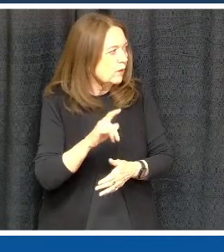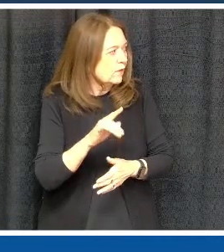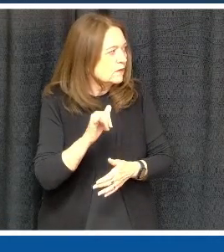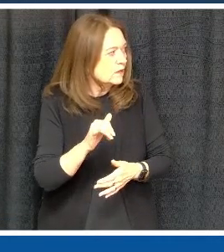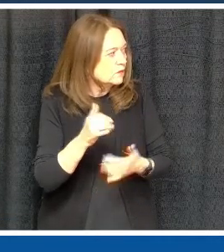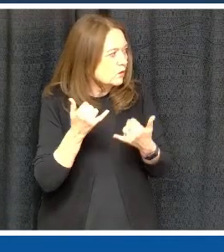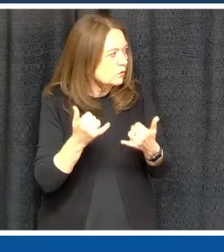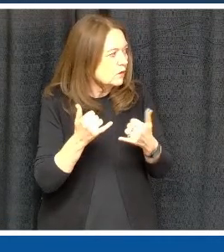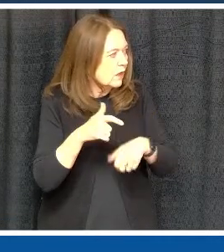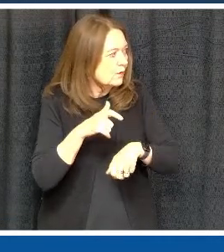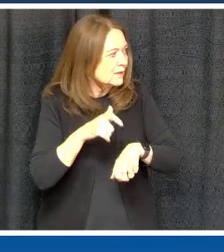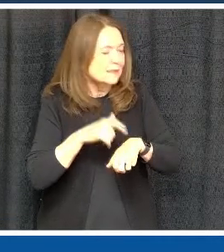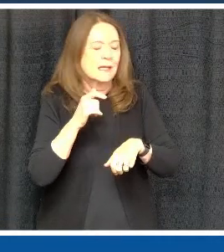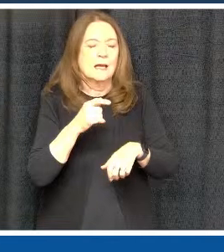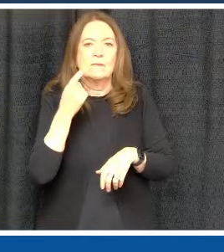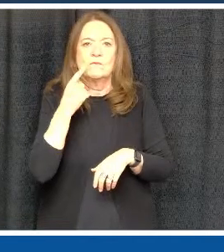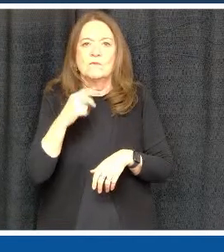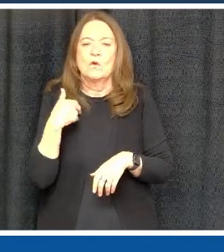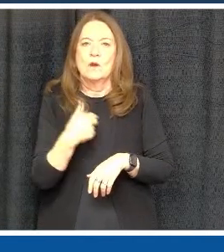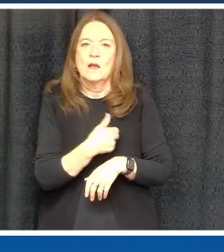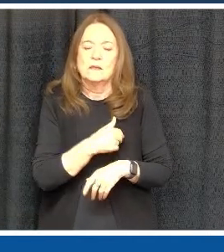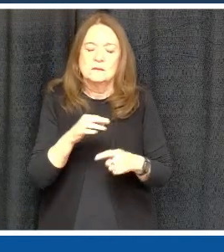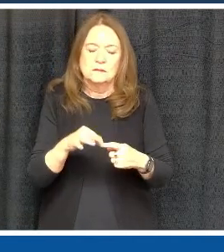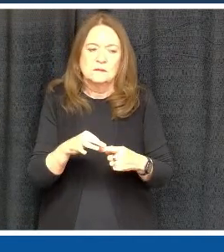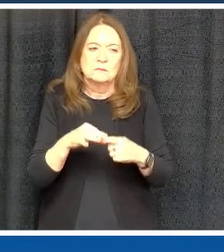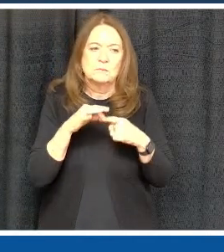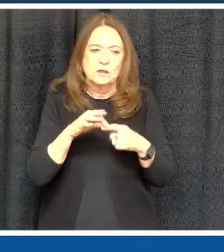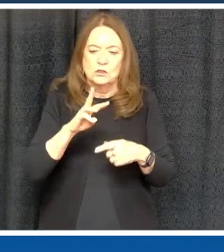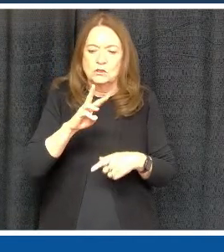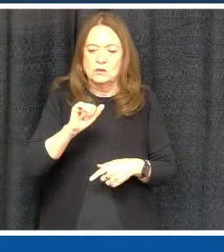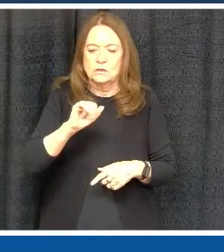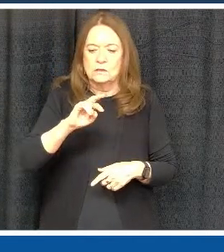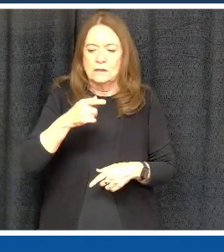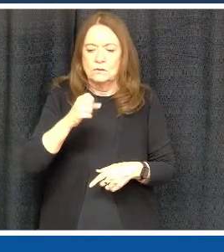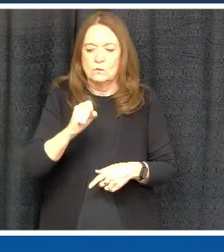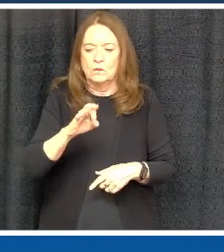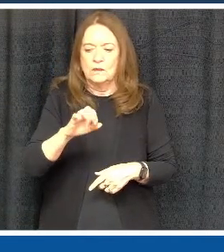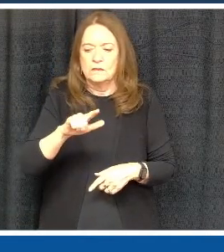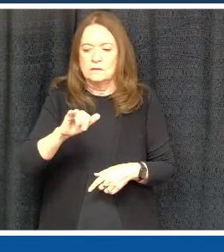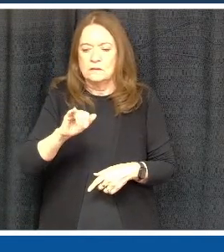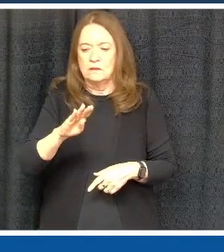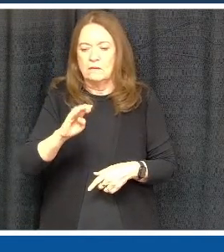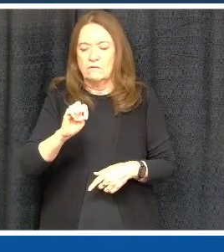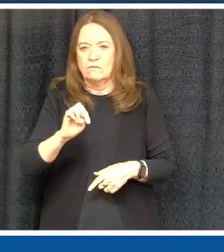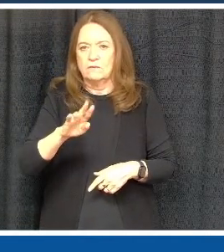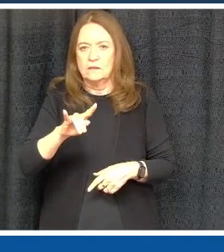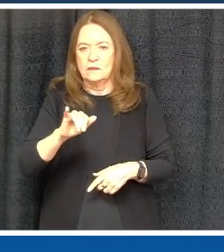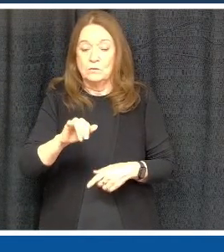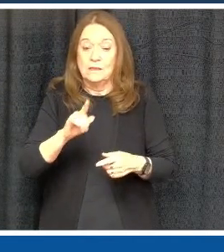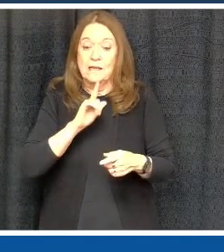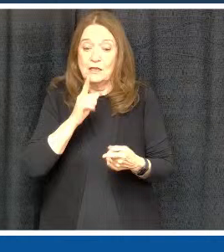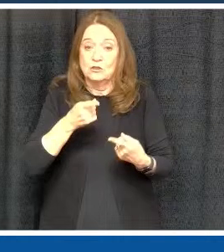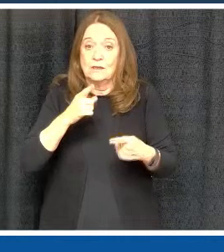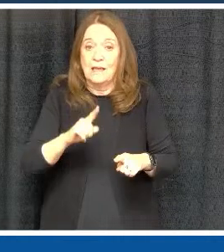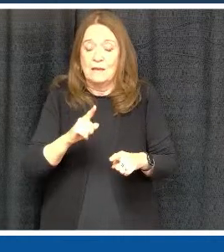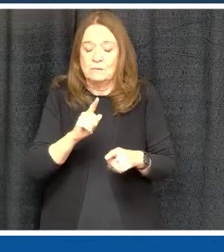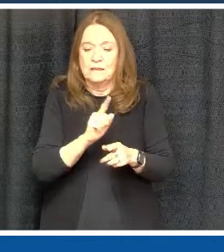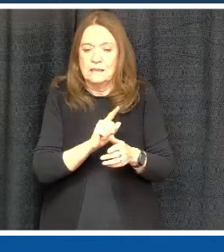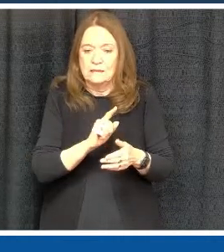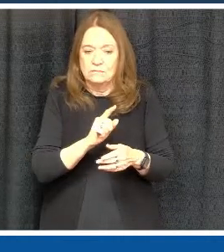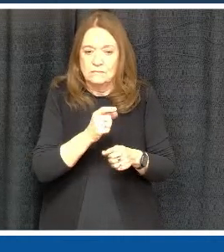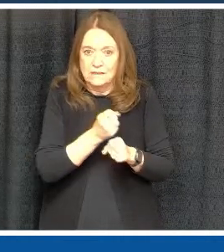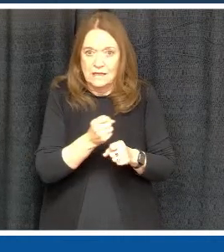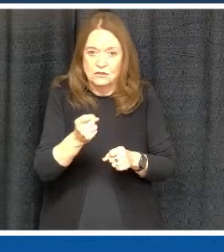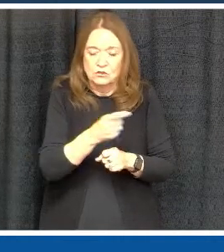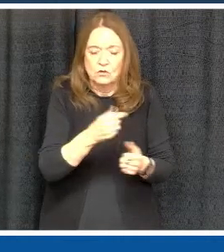now it's time for us, especially at the Wings of Liberty Museum actually happening next year, for everything